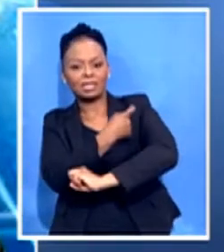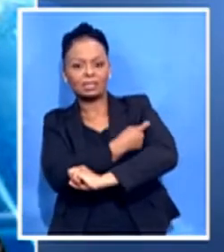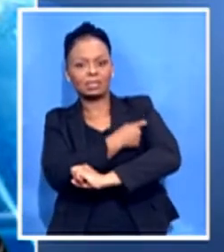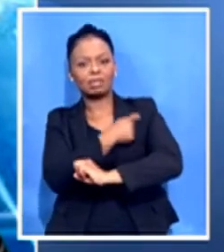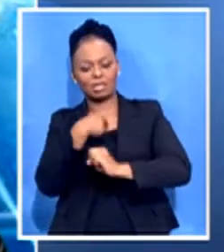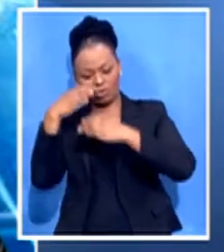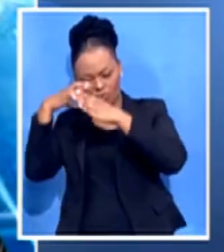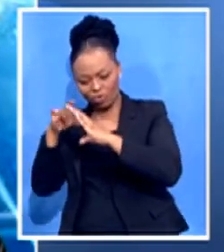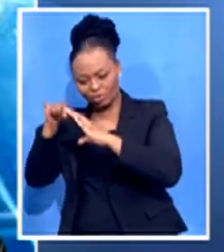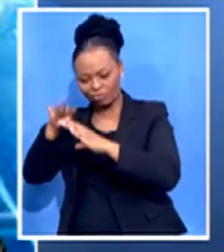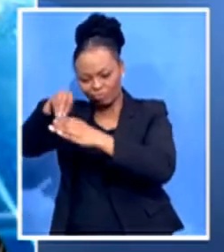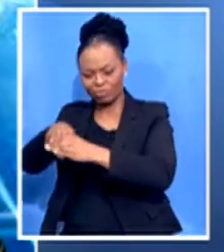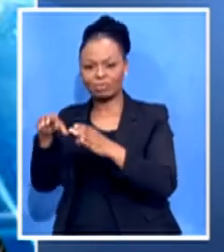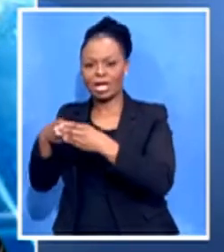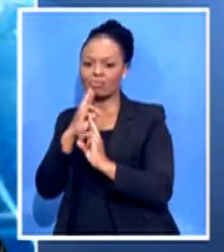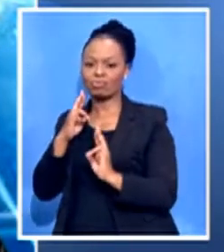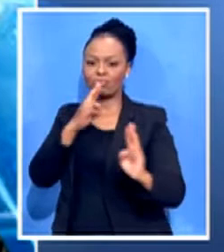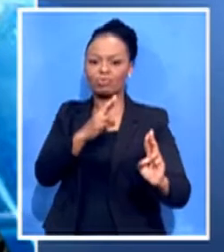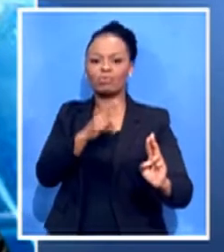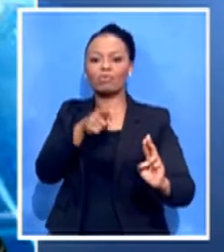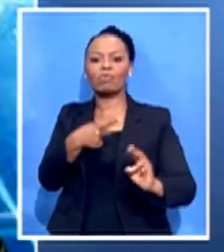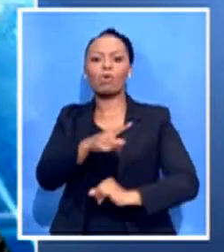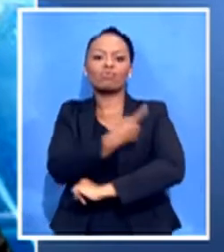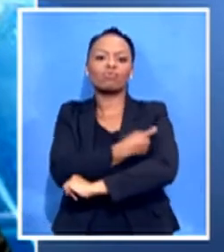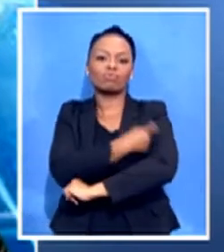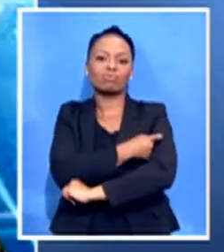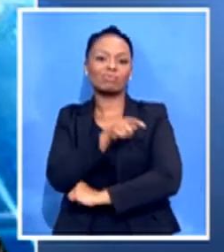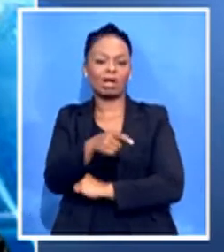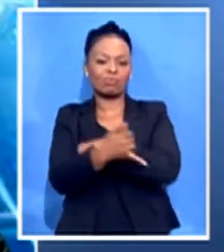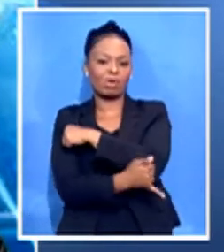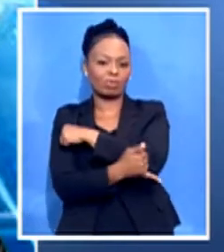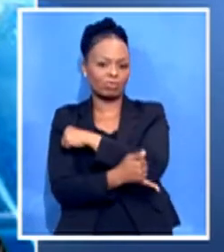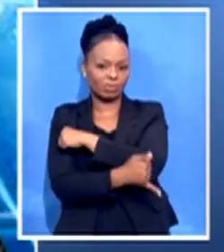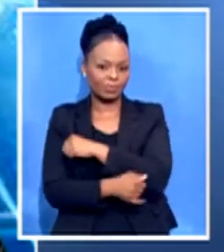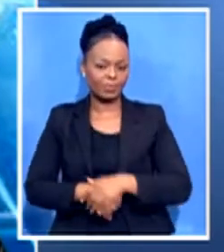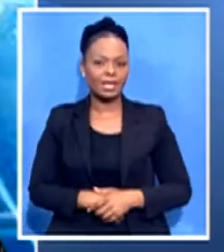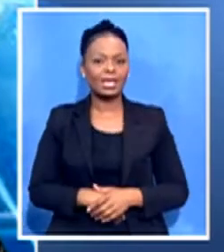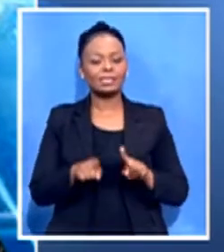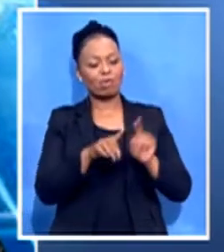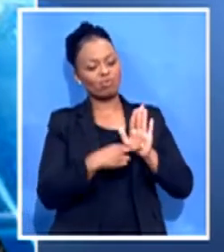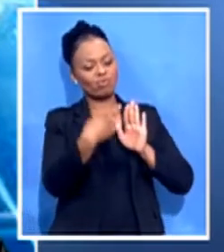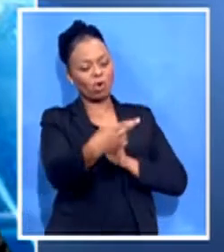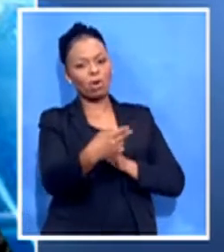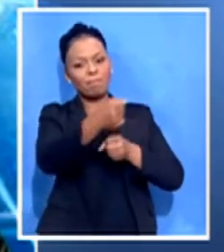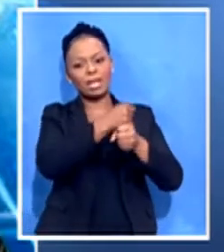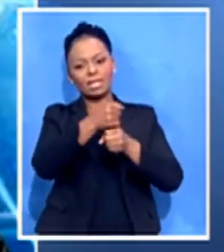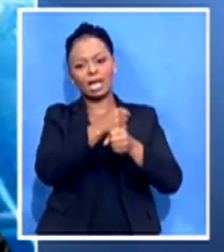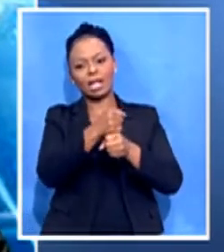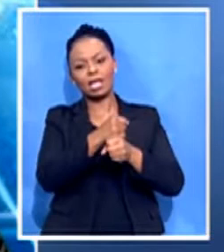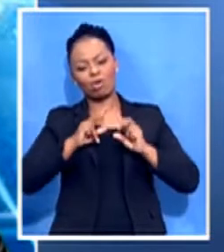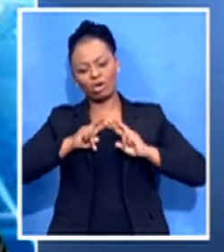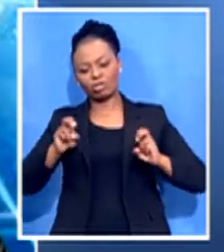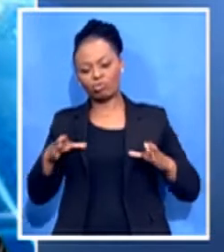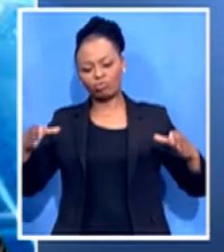country. And obviously, the role of the South African Medical Research Council is to fund and conduct